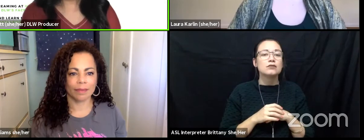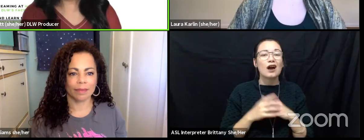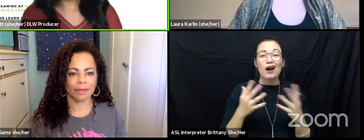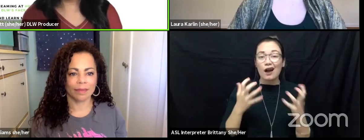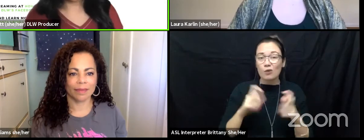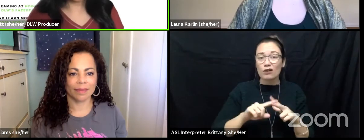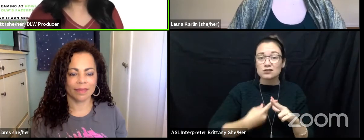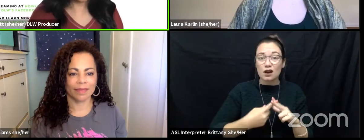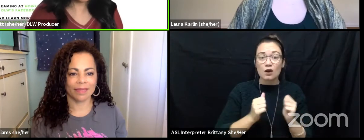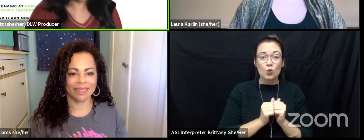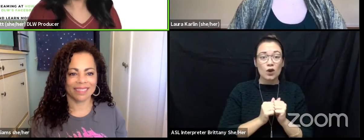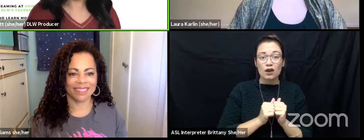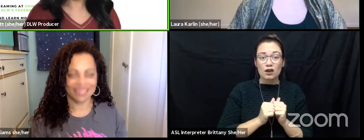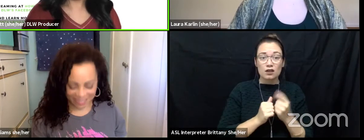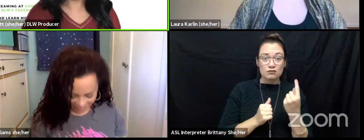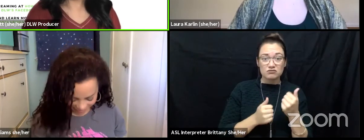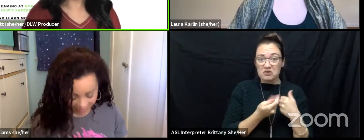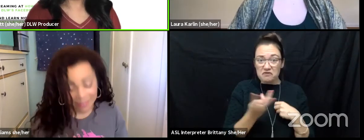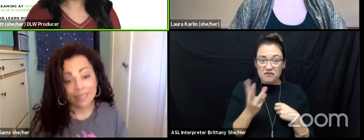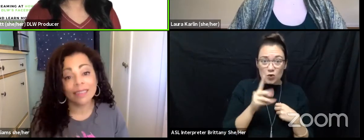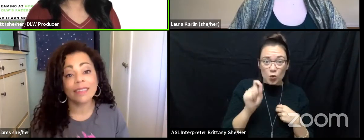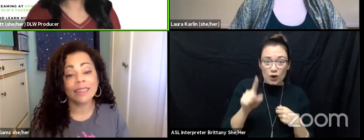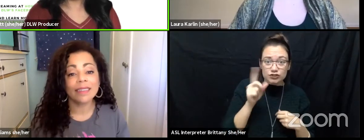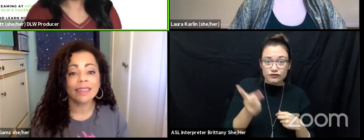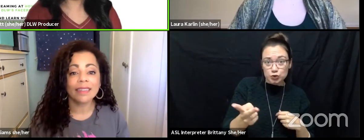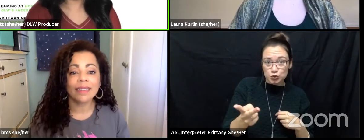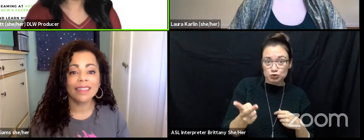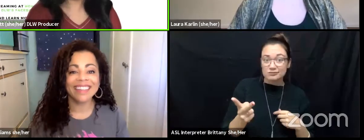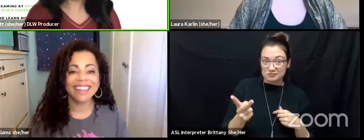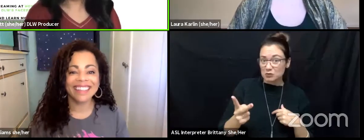into a quick question for you guys, and we'll just roll with this.